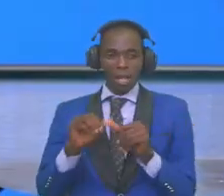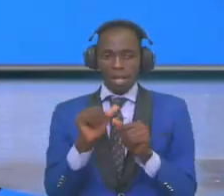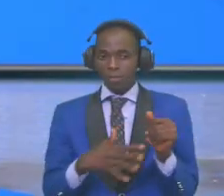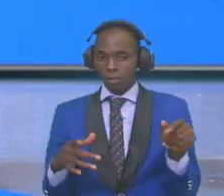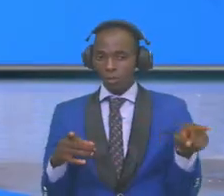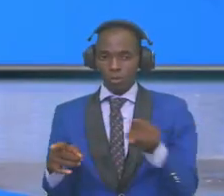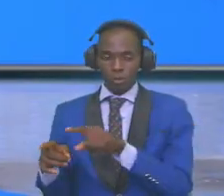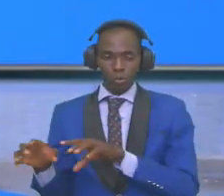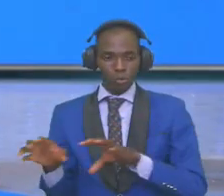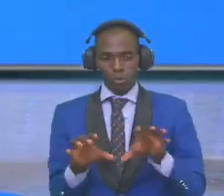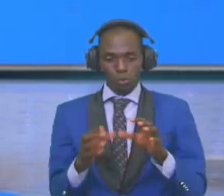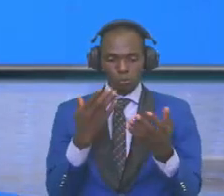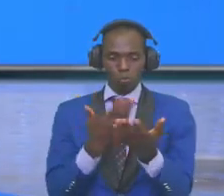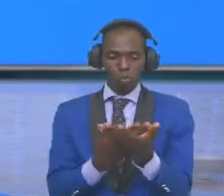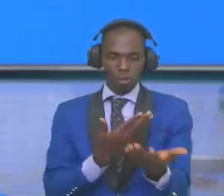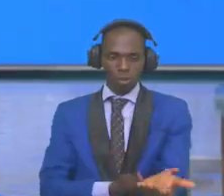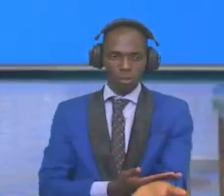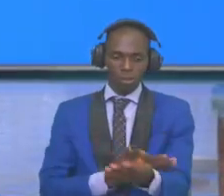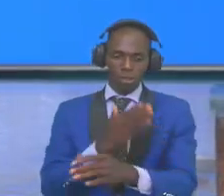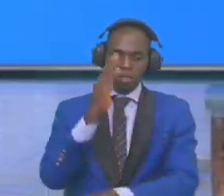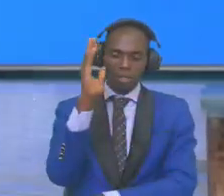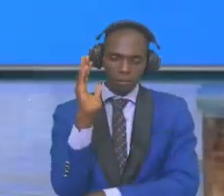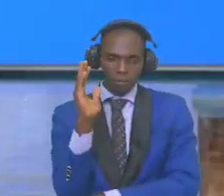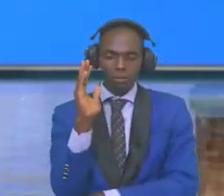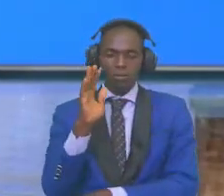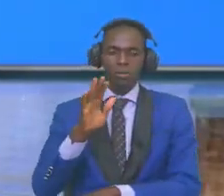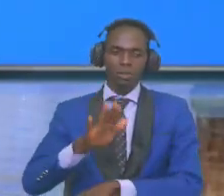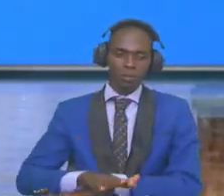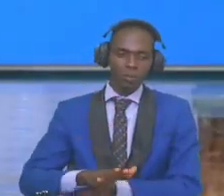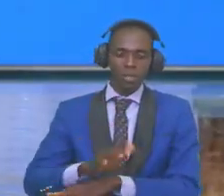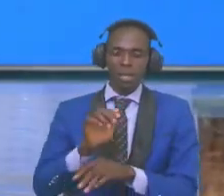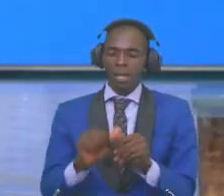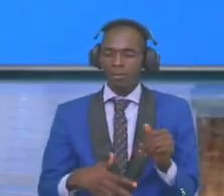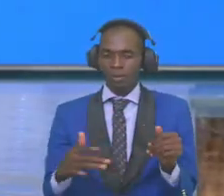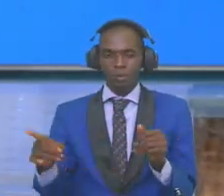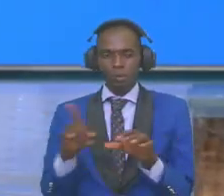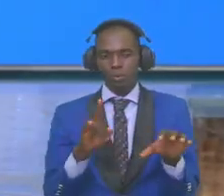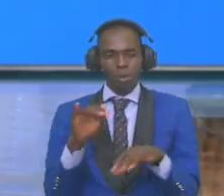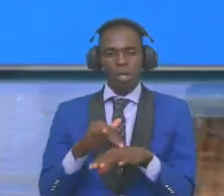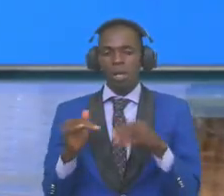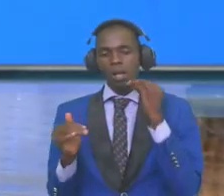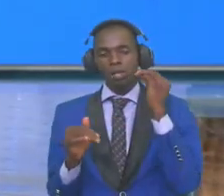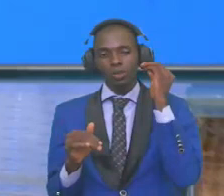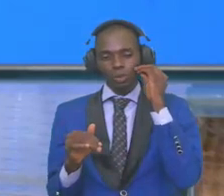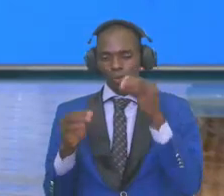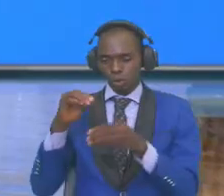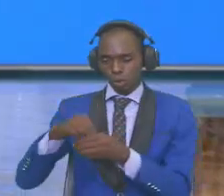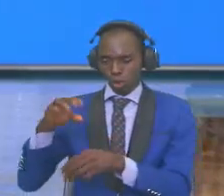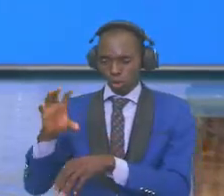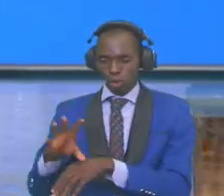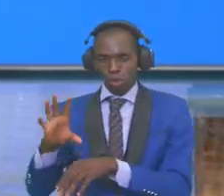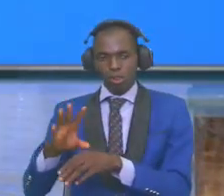morning, afternoon, or evening, everything you do at home, in church, in